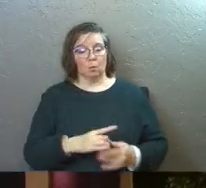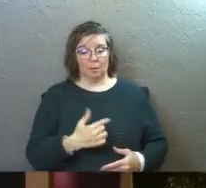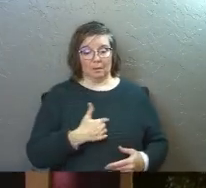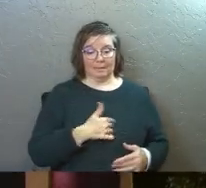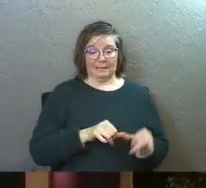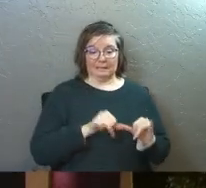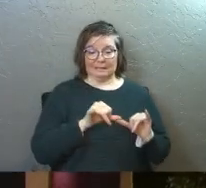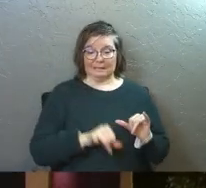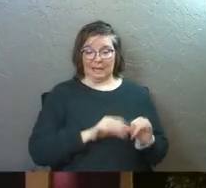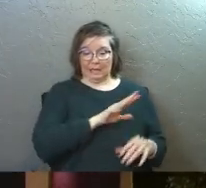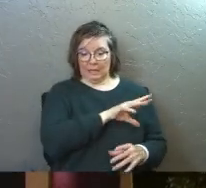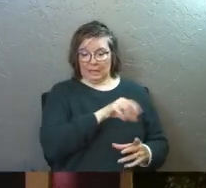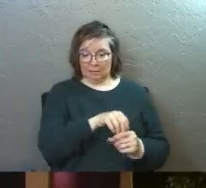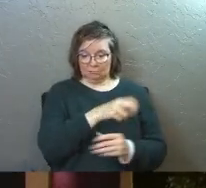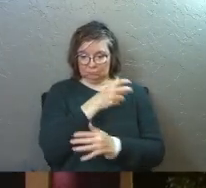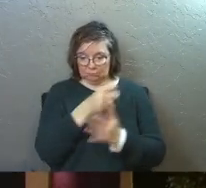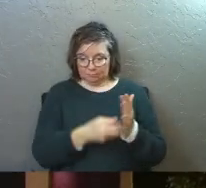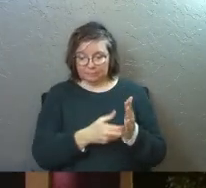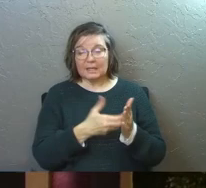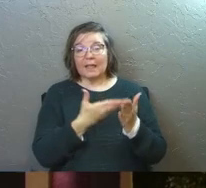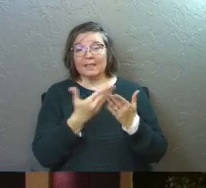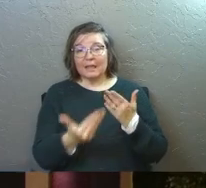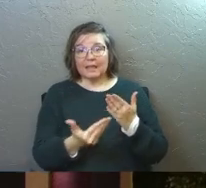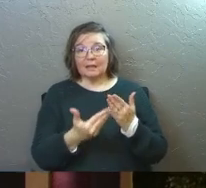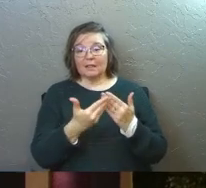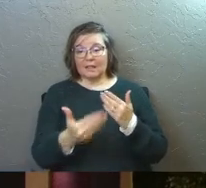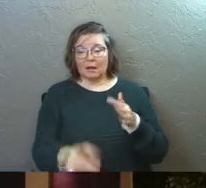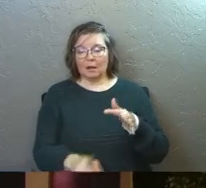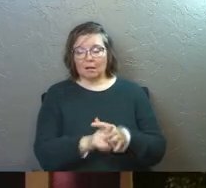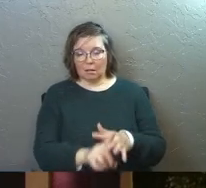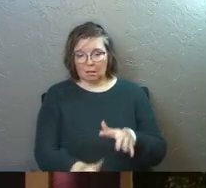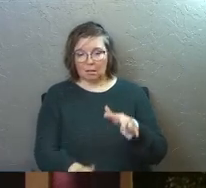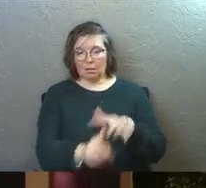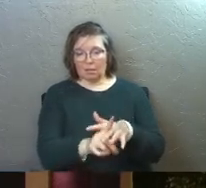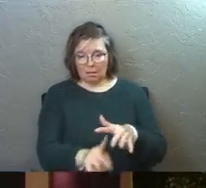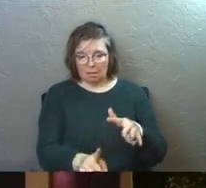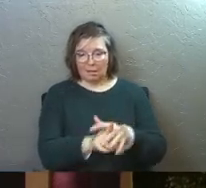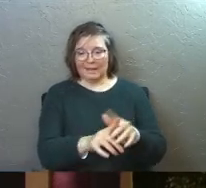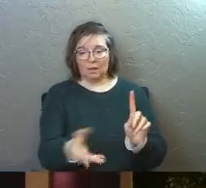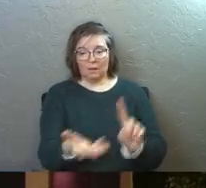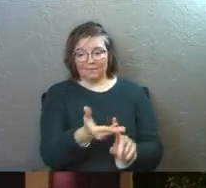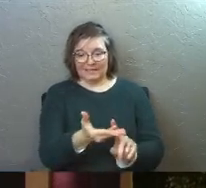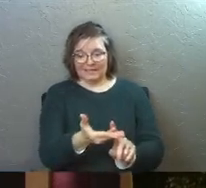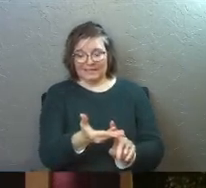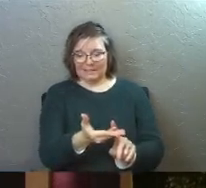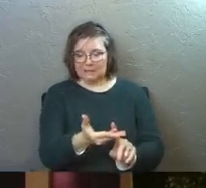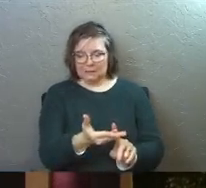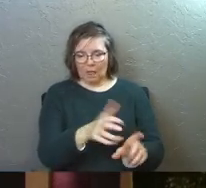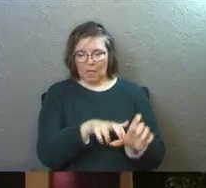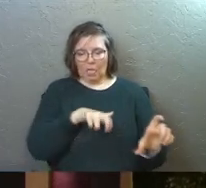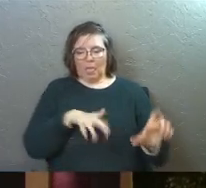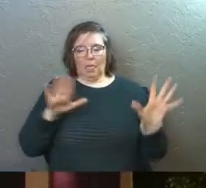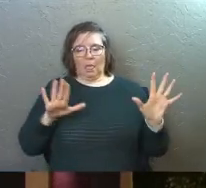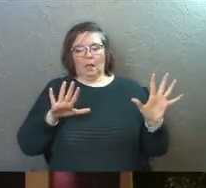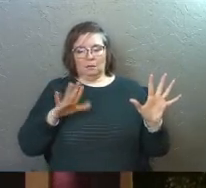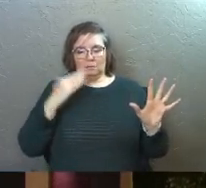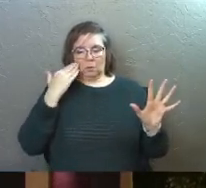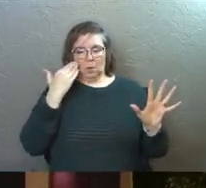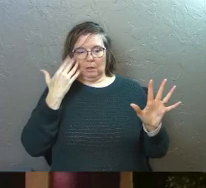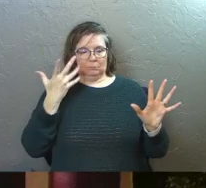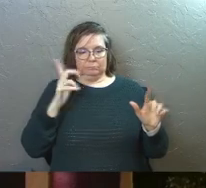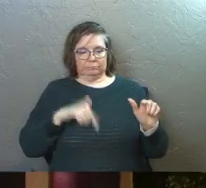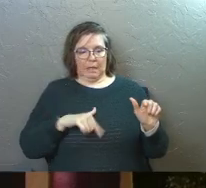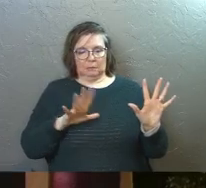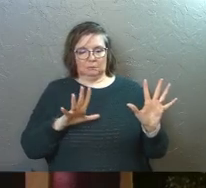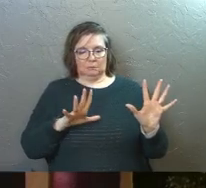with me staying in it? There will be thing after thing after thing that will convince you or want to convince you that it, they, you know what is going